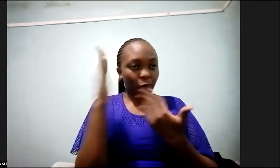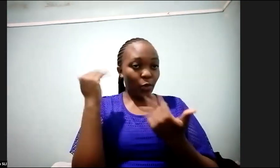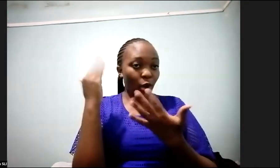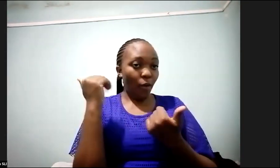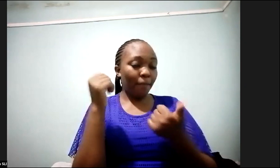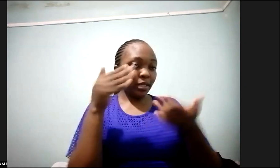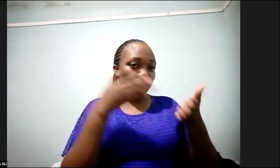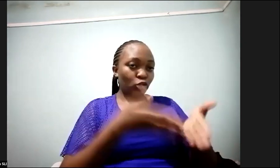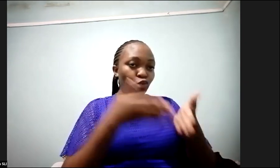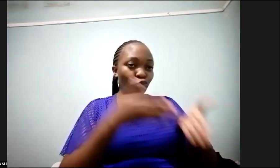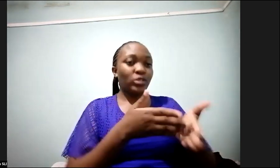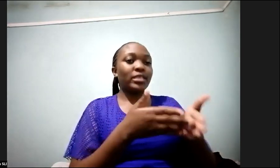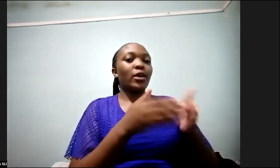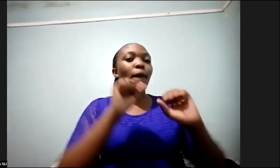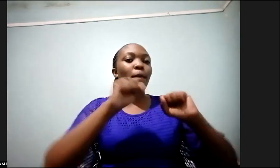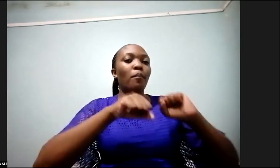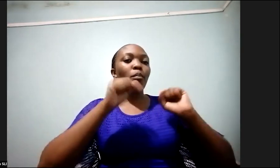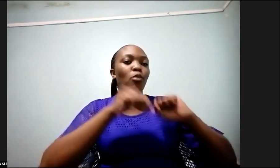today at the tail end of this class.